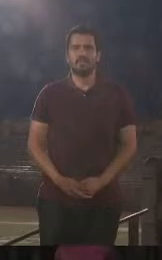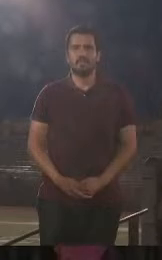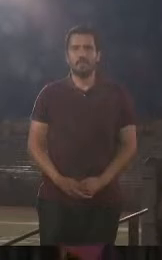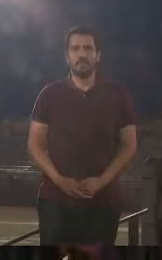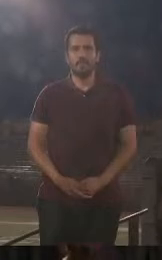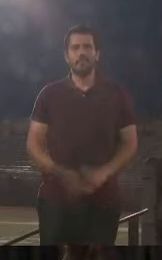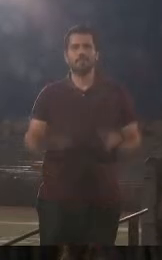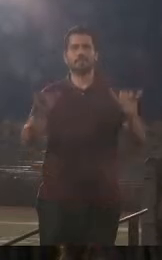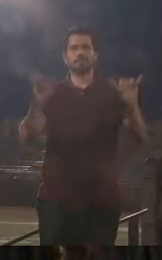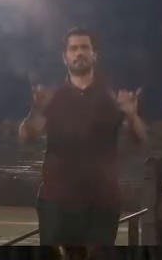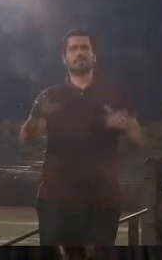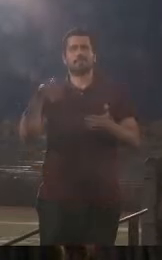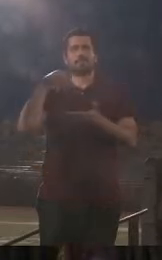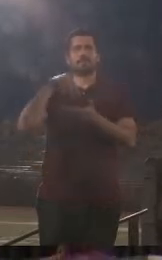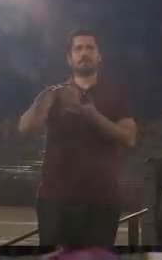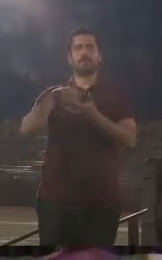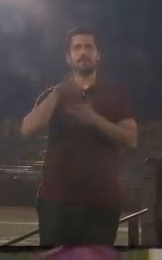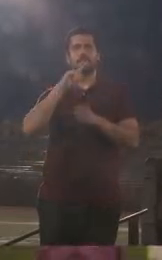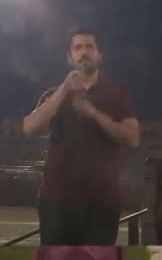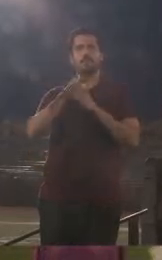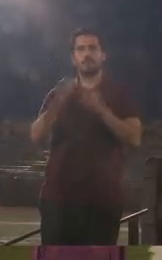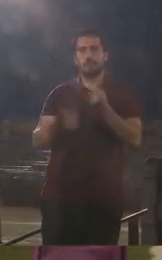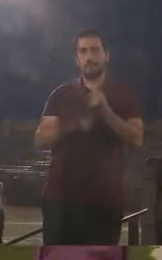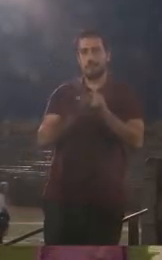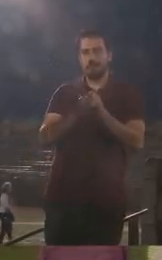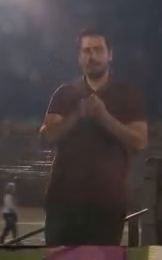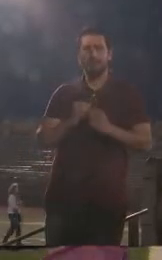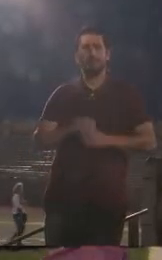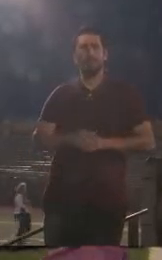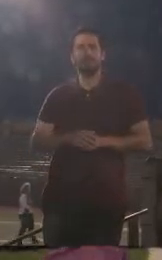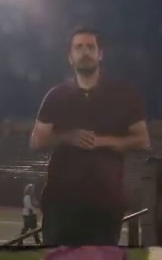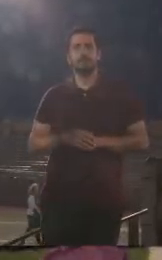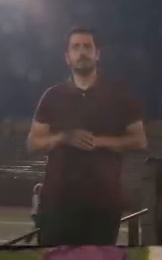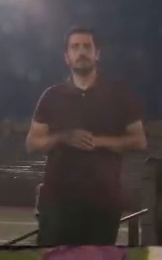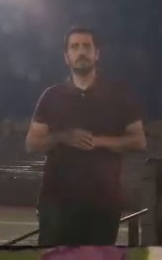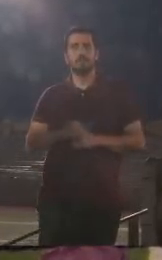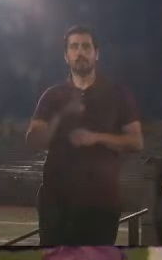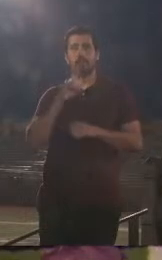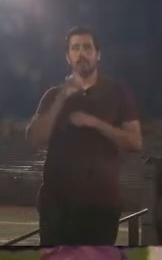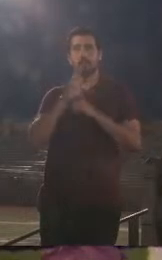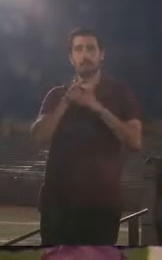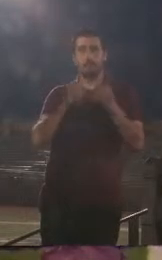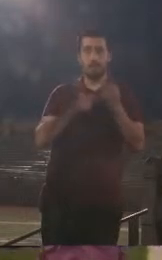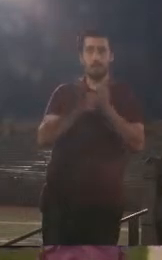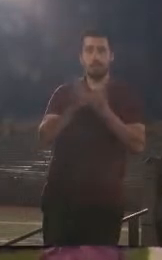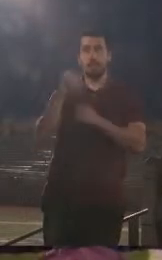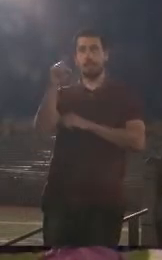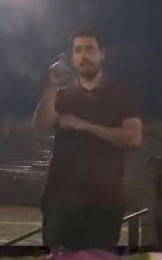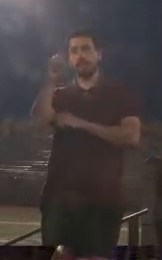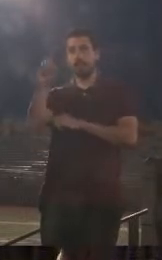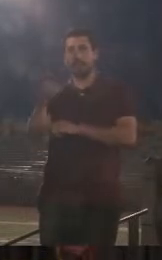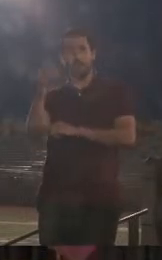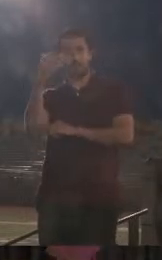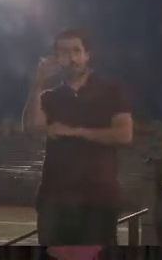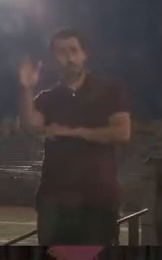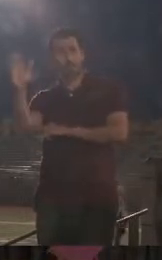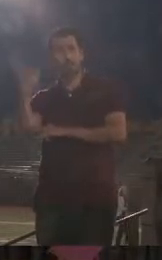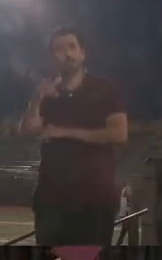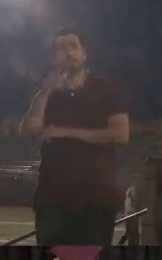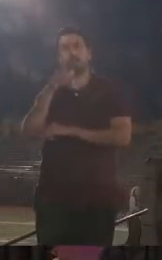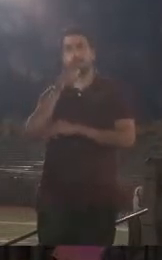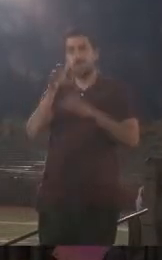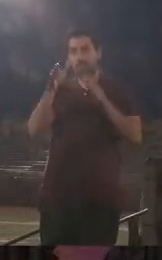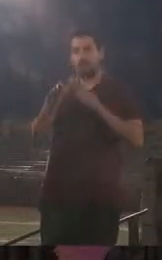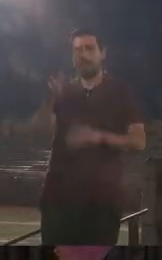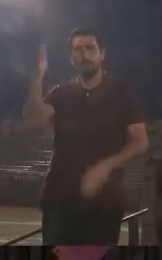Please remain standing for the Pledge of Allegiance. The Pledge of Allegiance and the Pledge to the Texas Flag will be presented